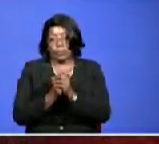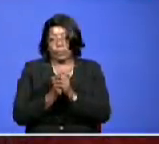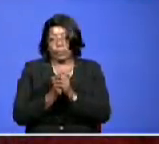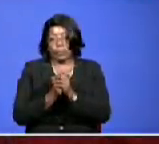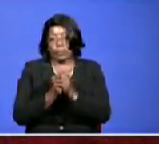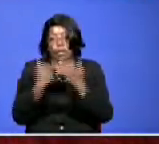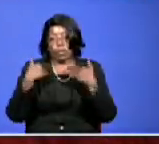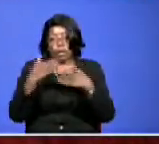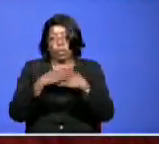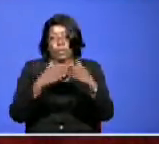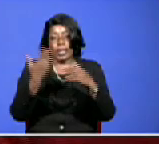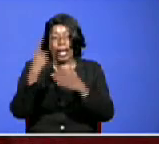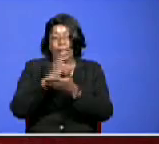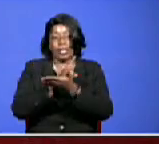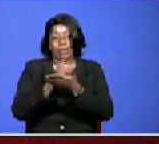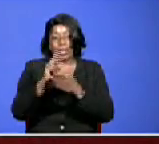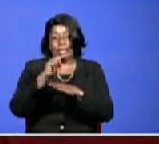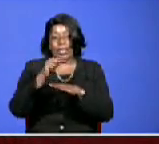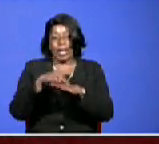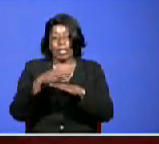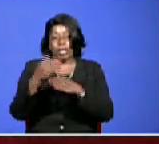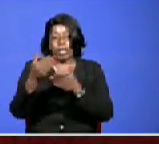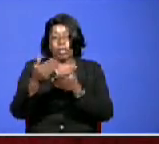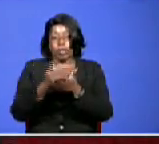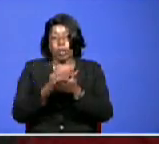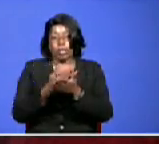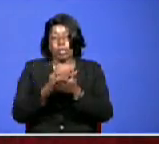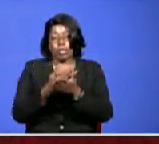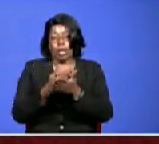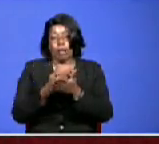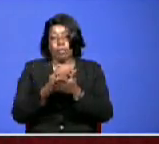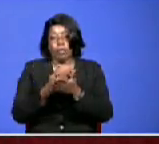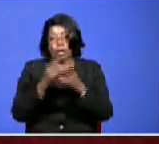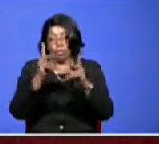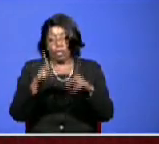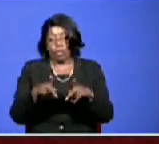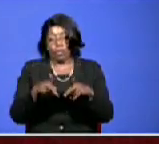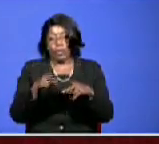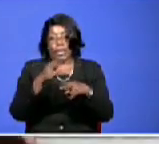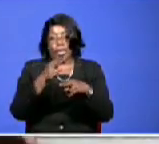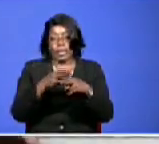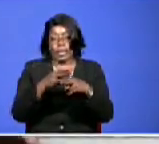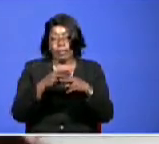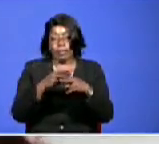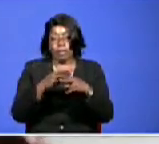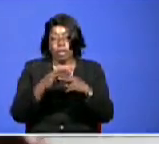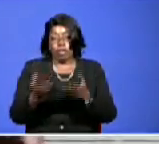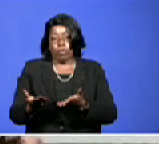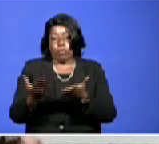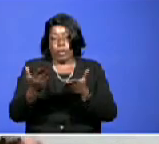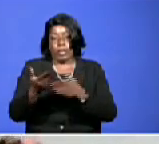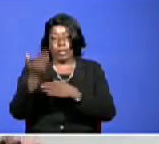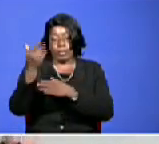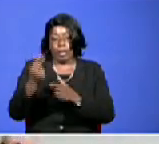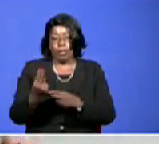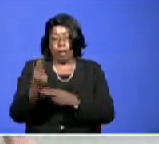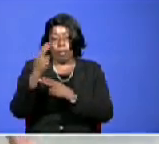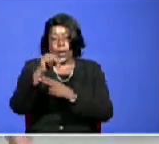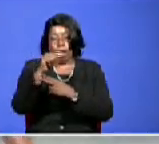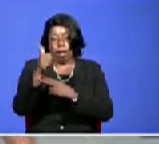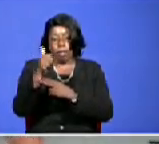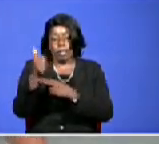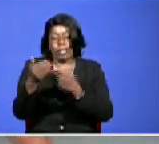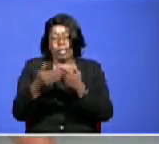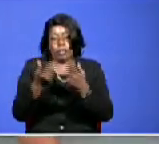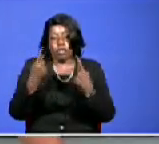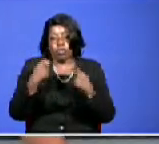In bodybuilding news, last week's Nationals saw several prospects try and put their names on the map and use the platform to elevate themselves, while there were others who were